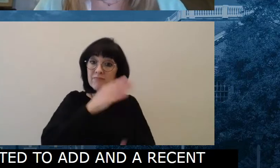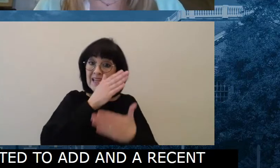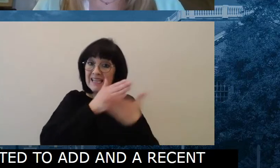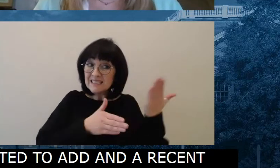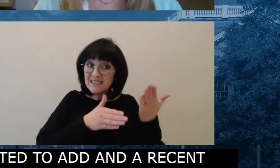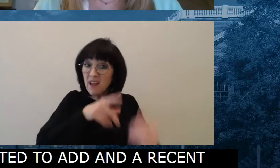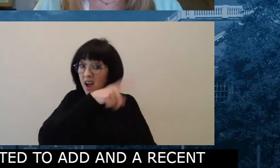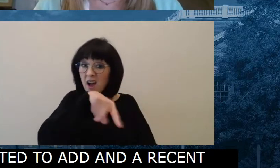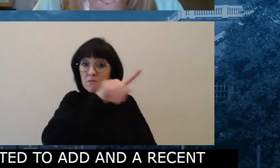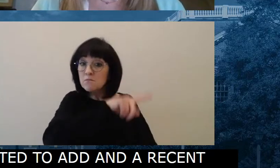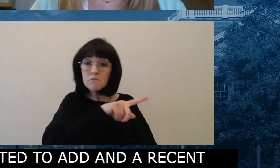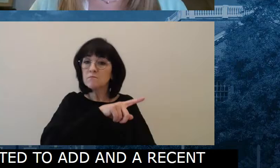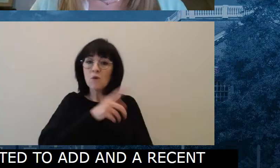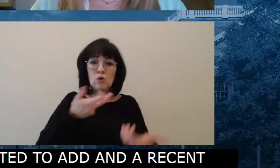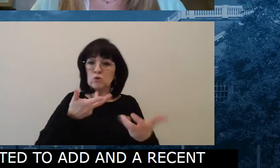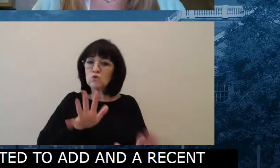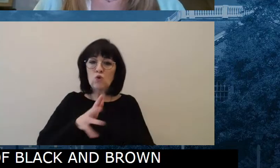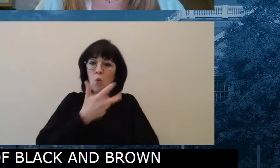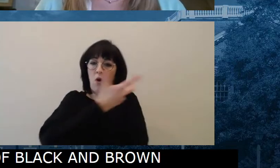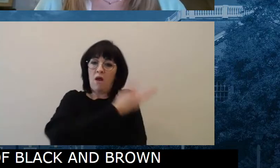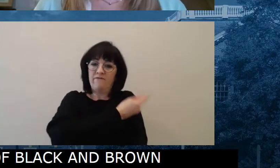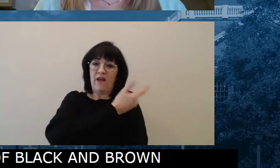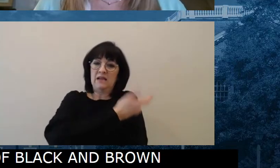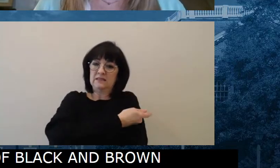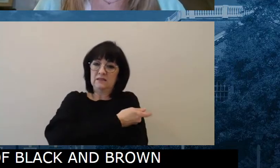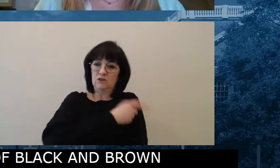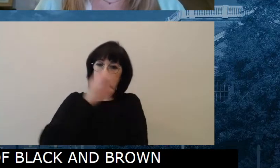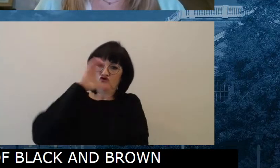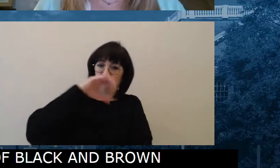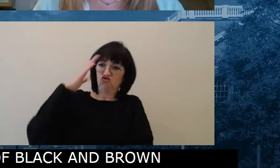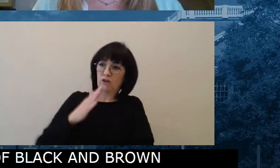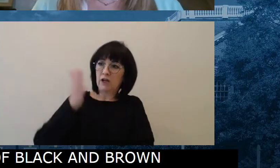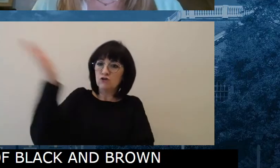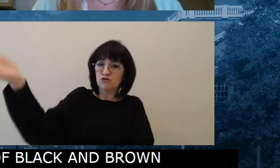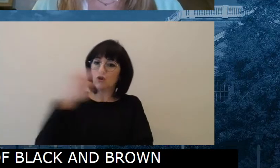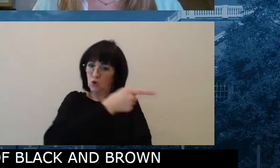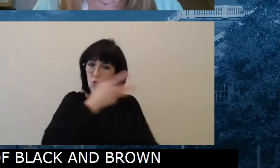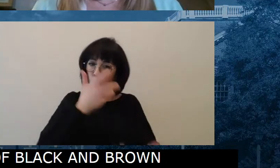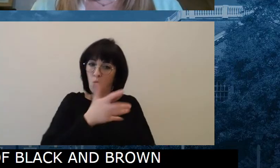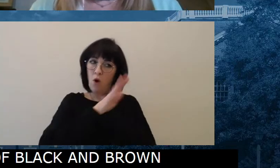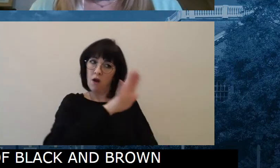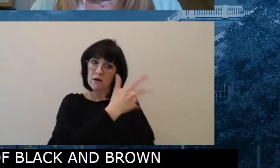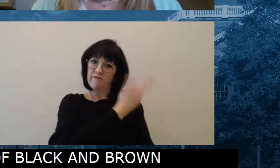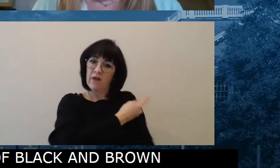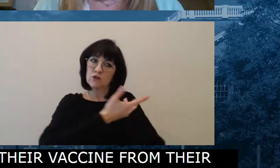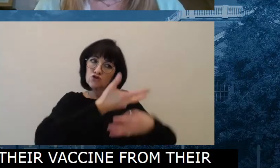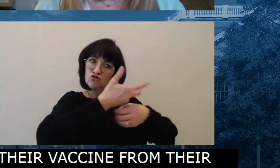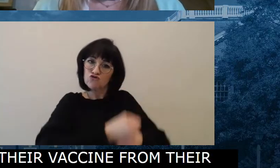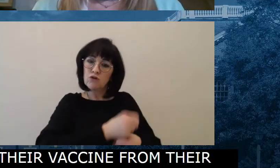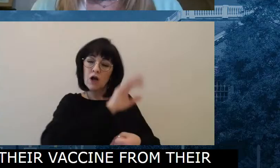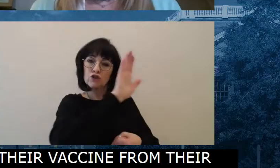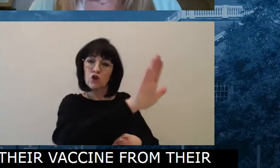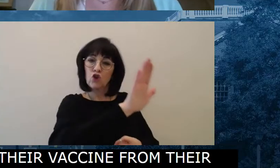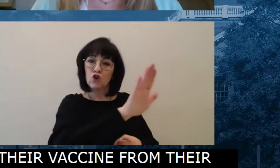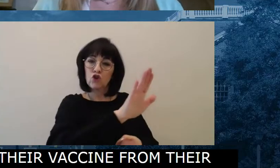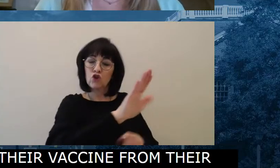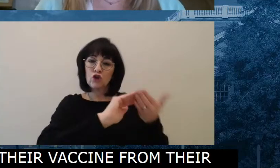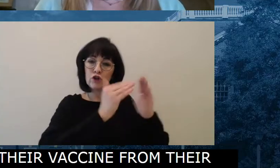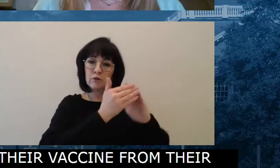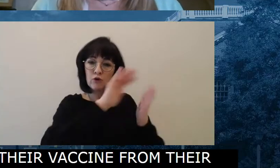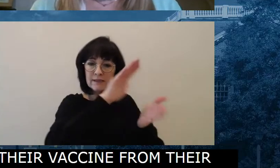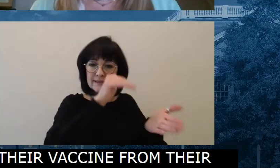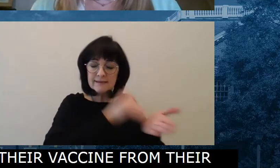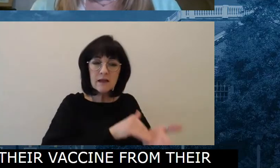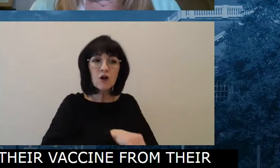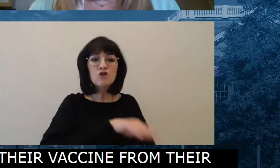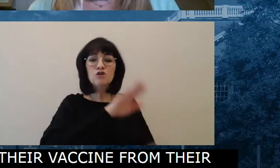their healthcare provider. And additionally, all 3 of our federally qualified health centers in the state now are going